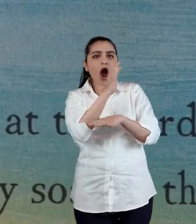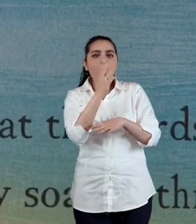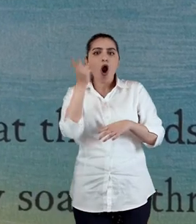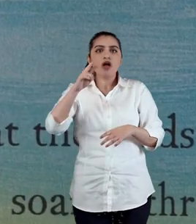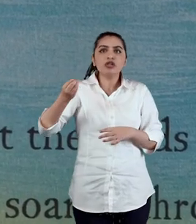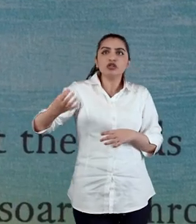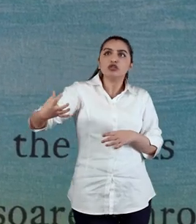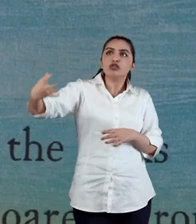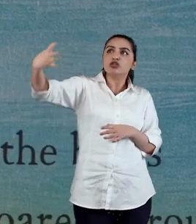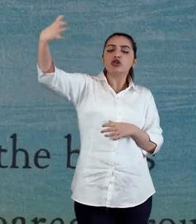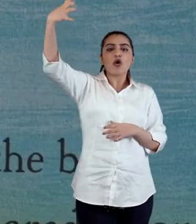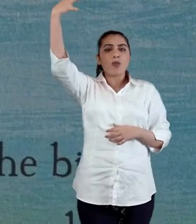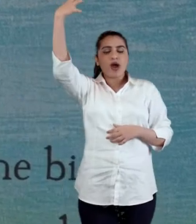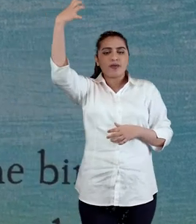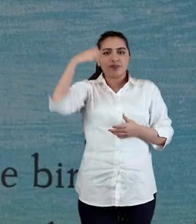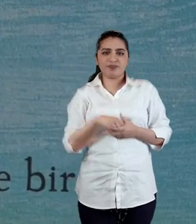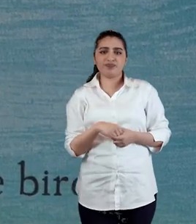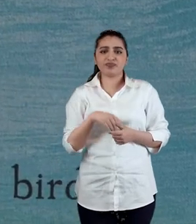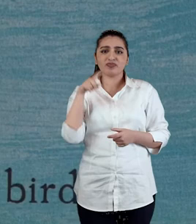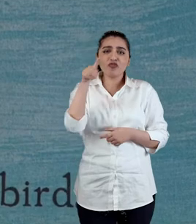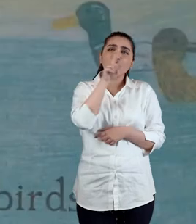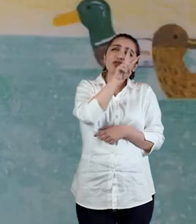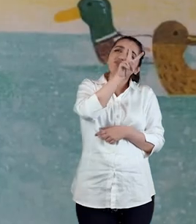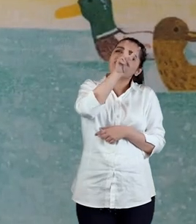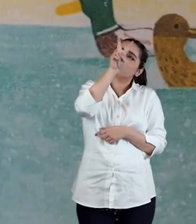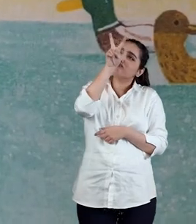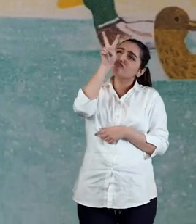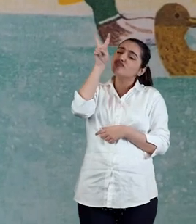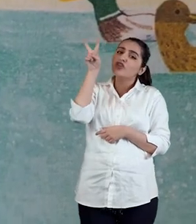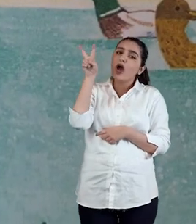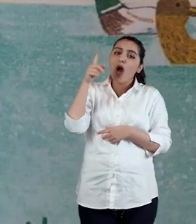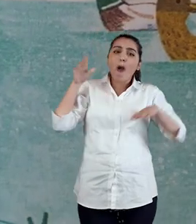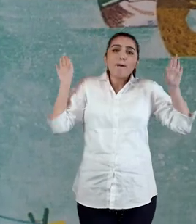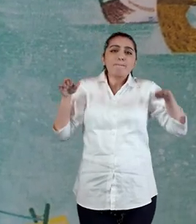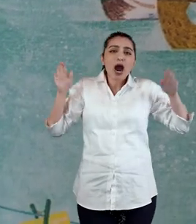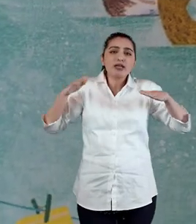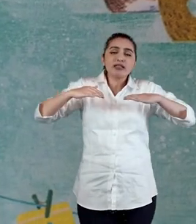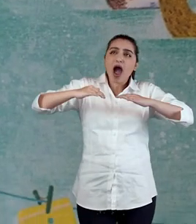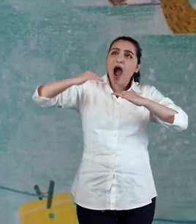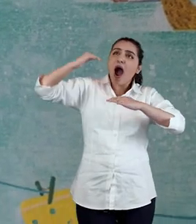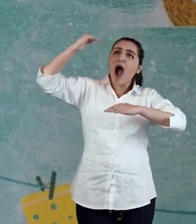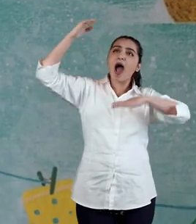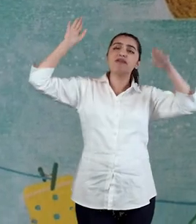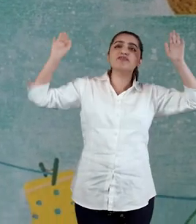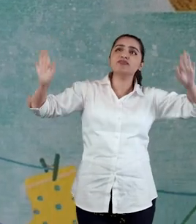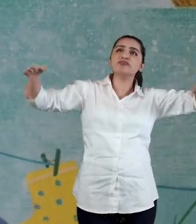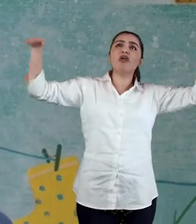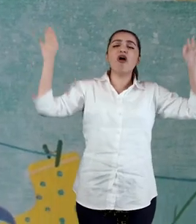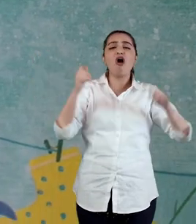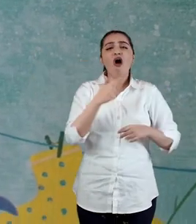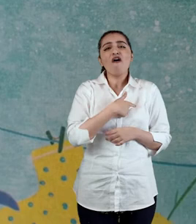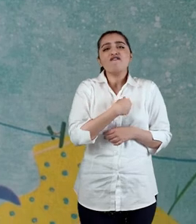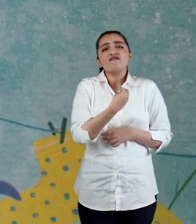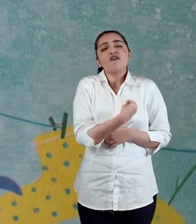heart that she could fly high. She watched as the ducks splashed along in